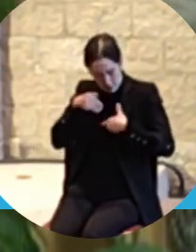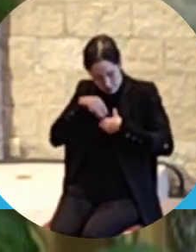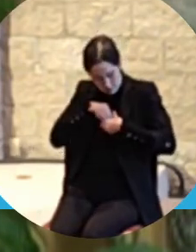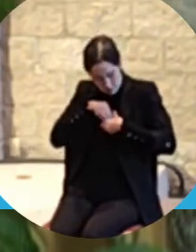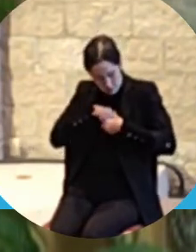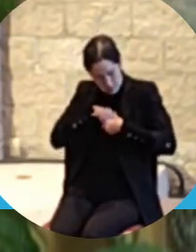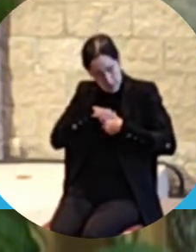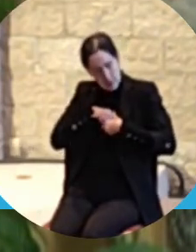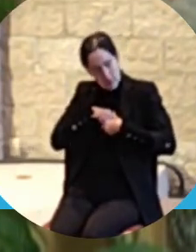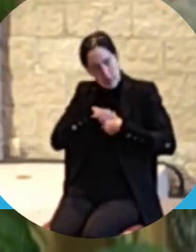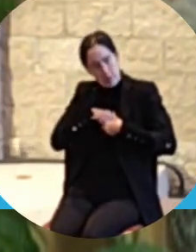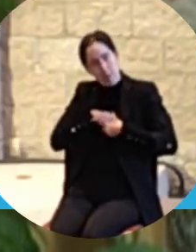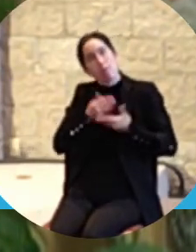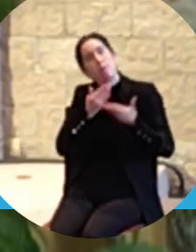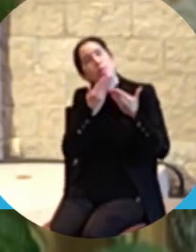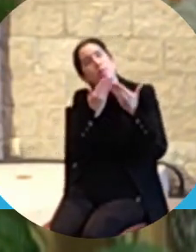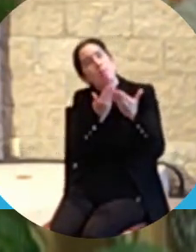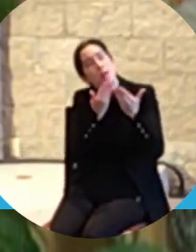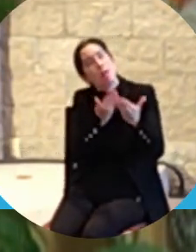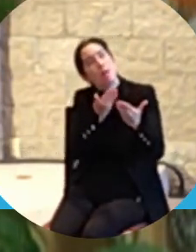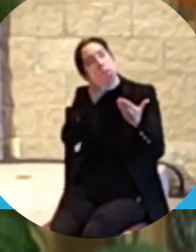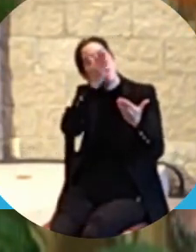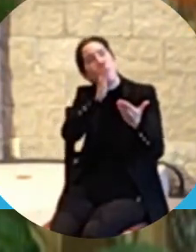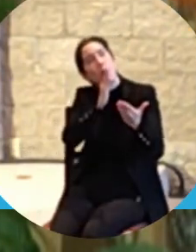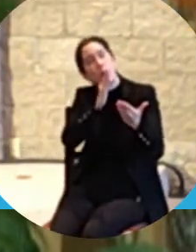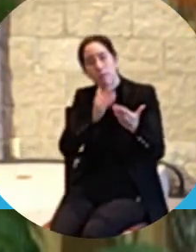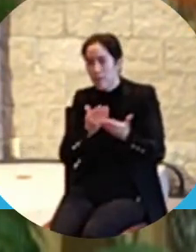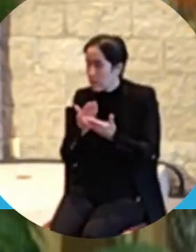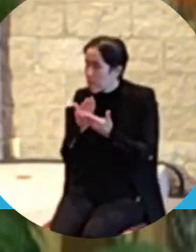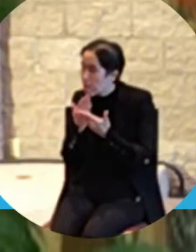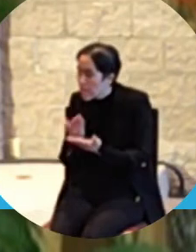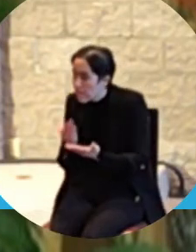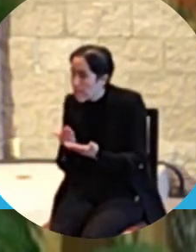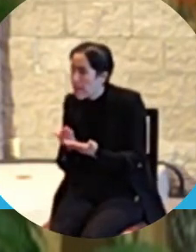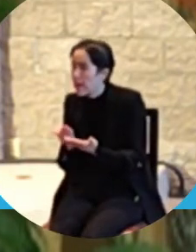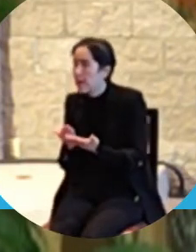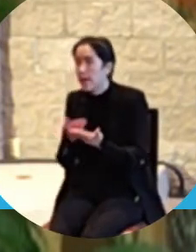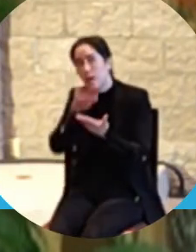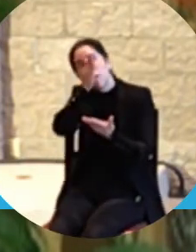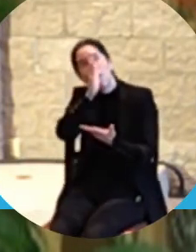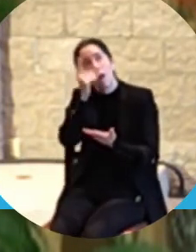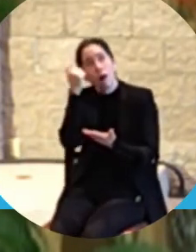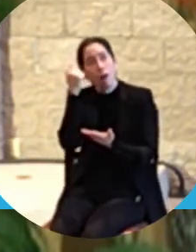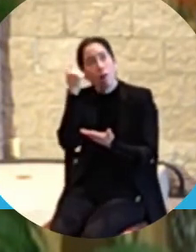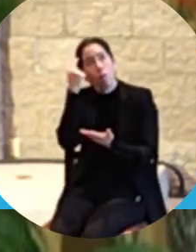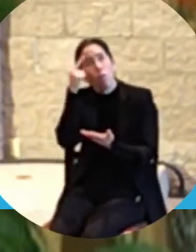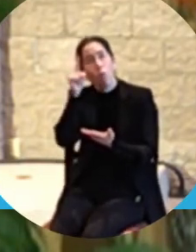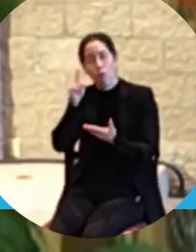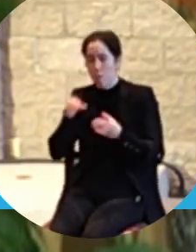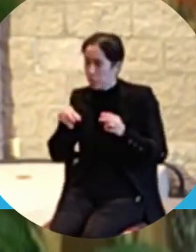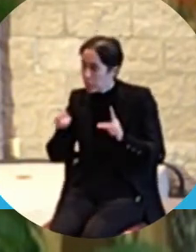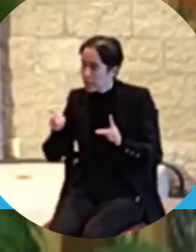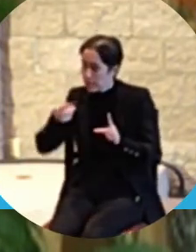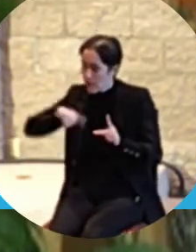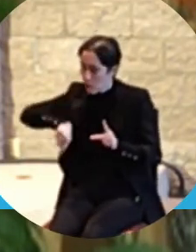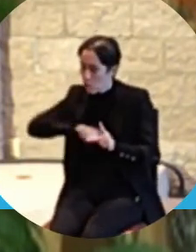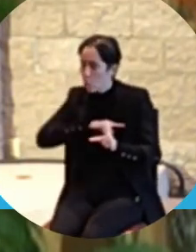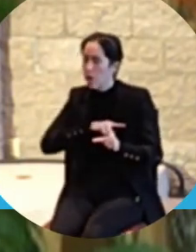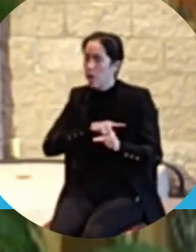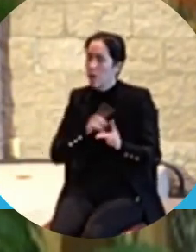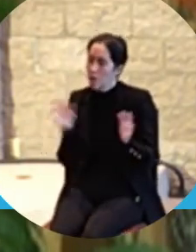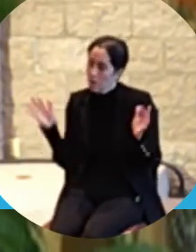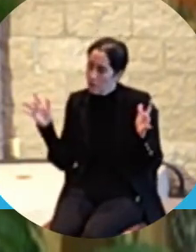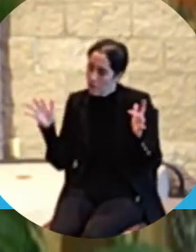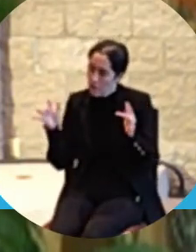and give thanks. Give thanks for the opportunity to be together virtually, to be together in spirit.